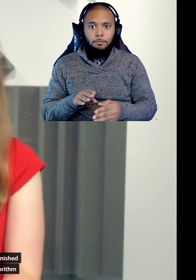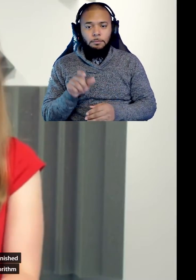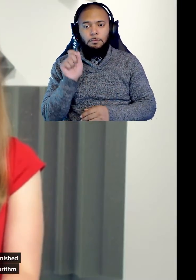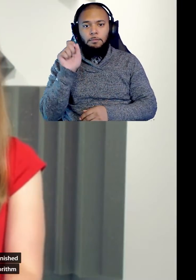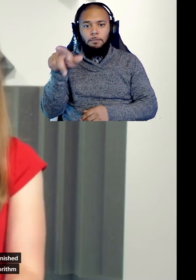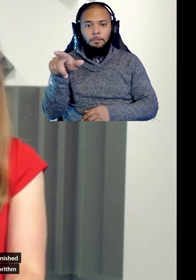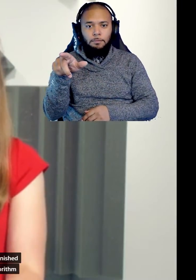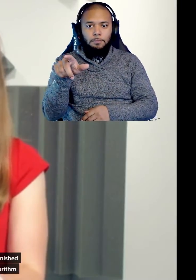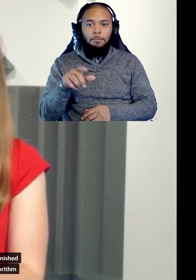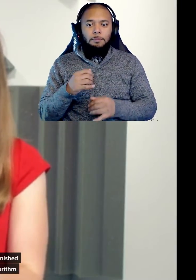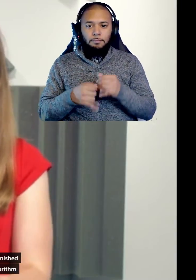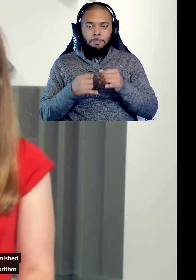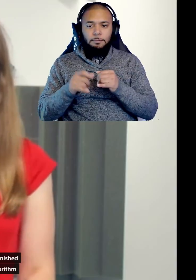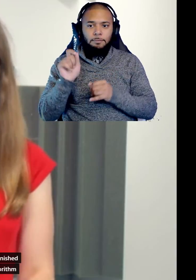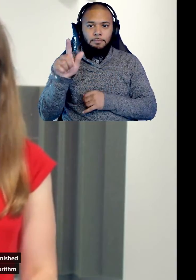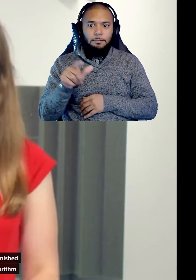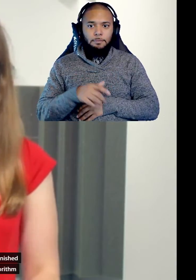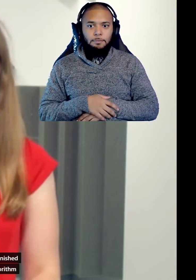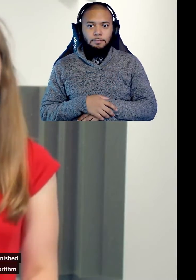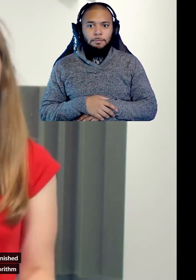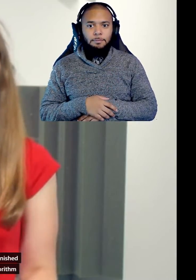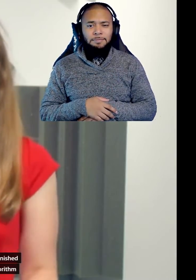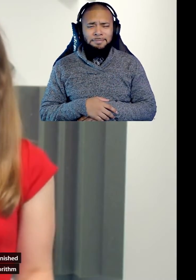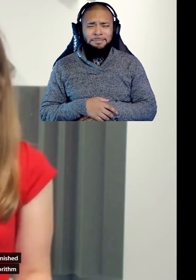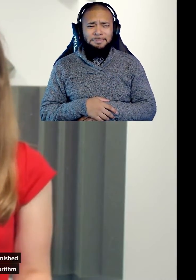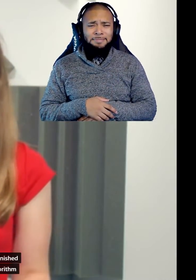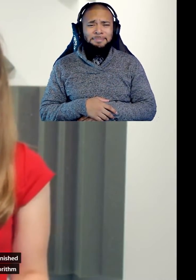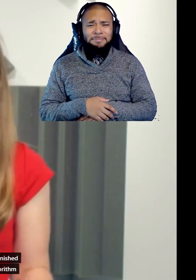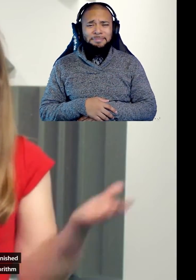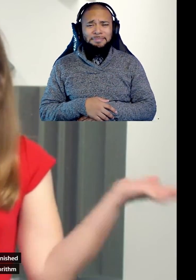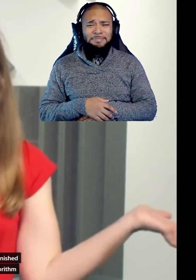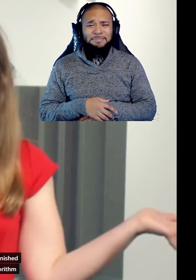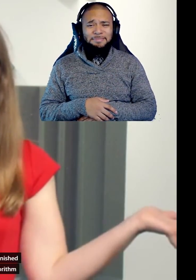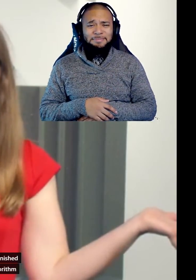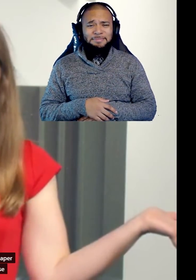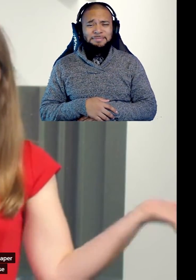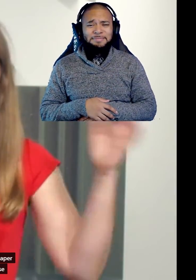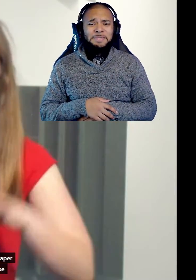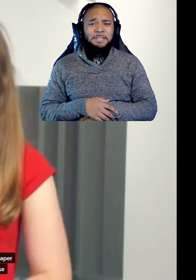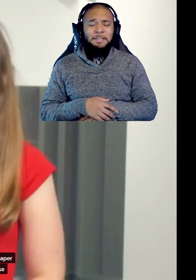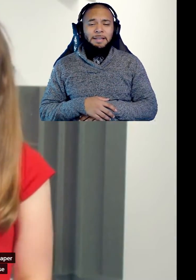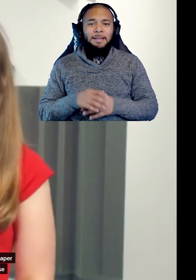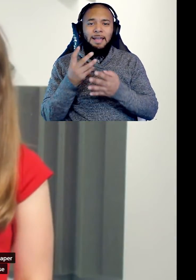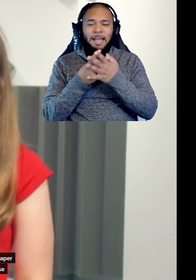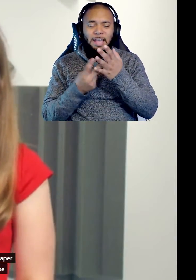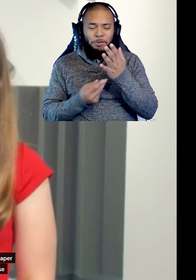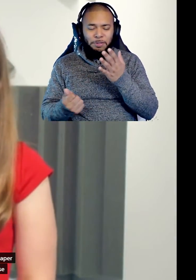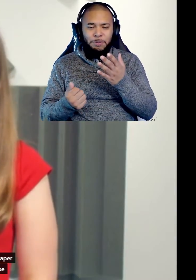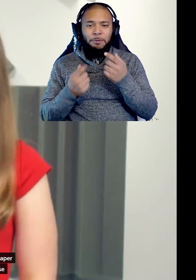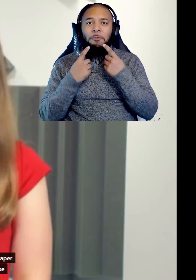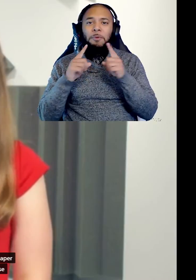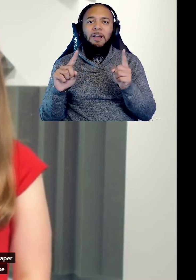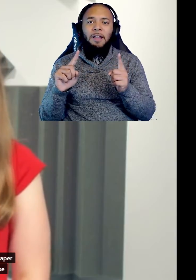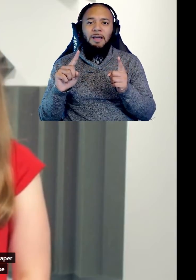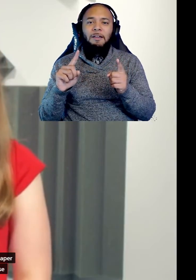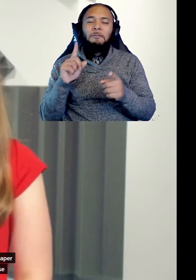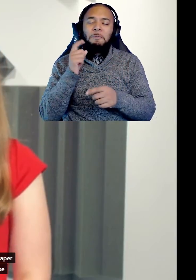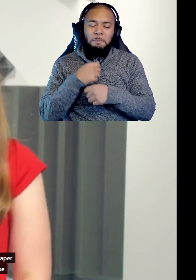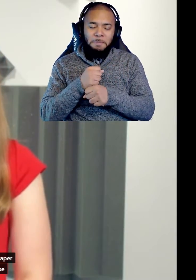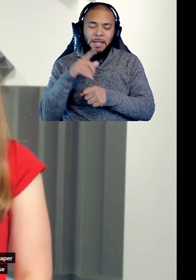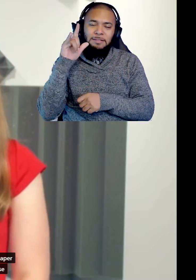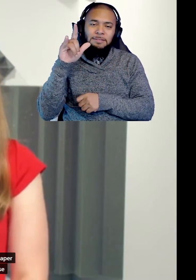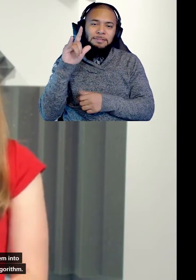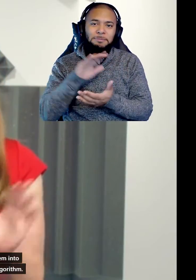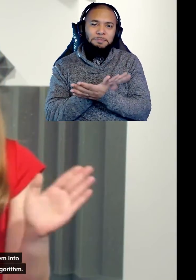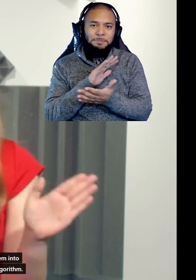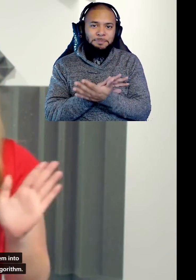to toss our finished plane. There you have it. Our algorithm worked. We correctly made a paper airplane by